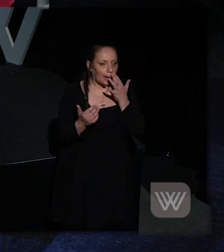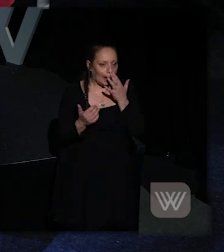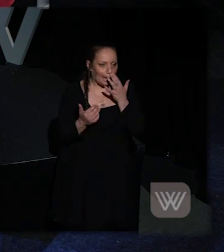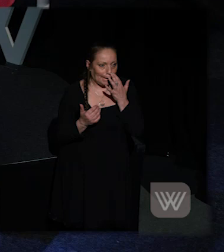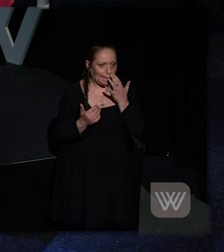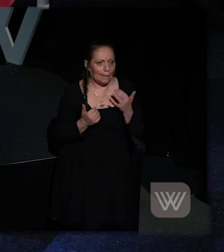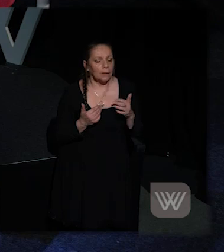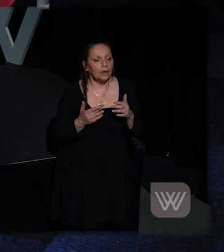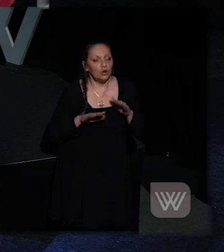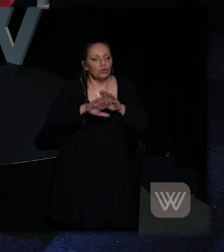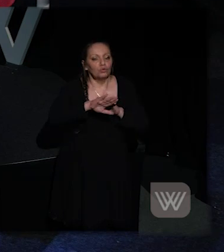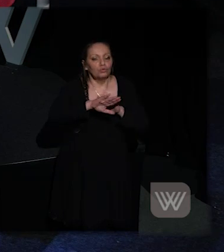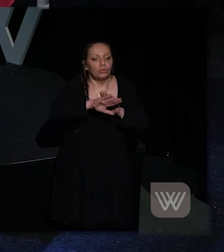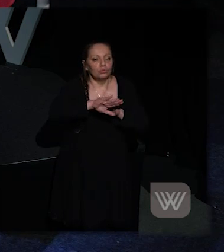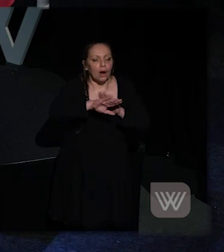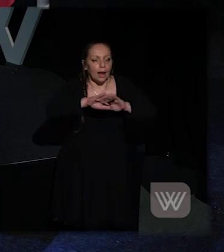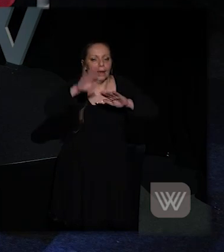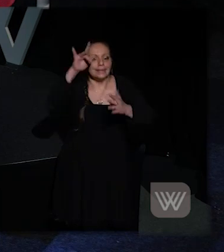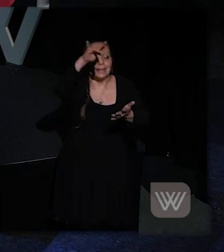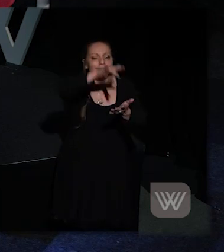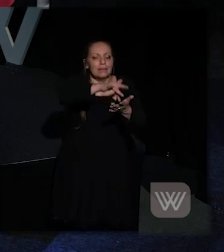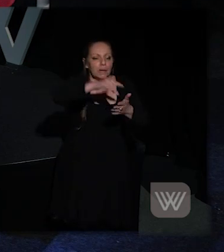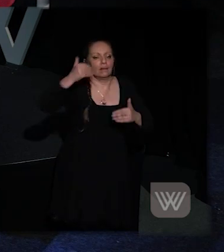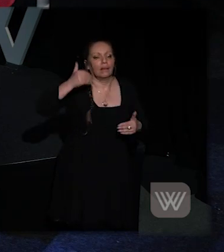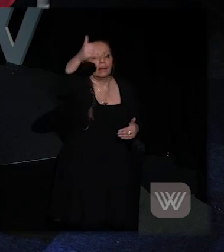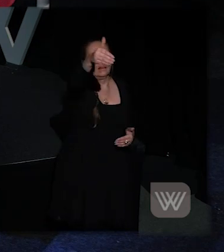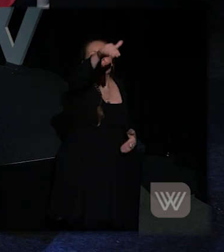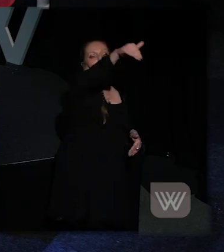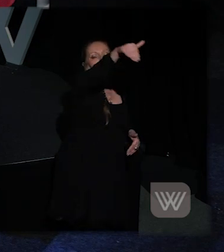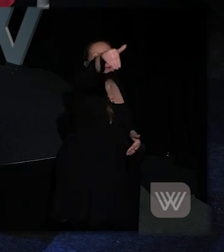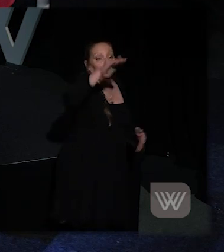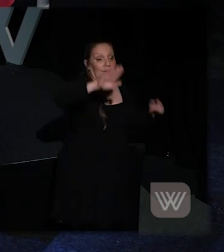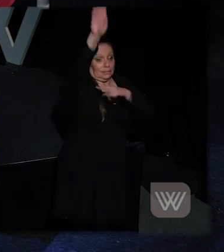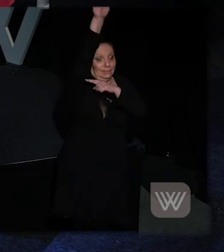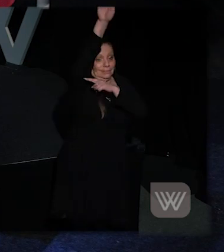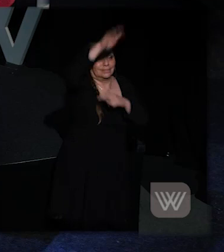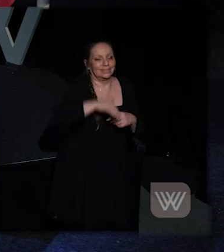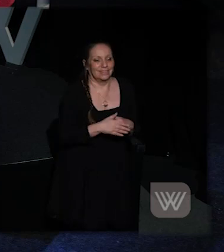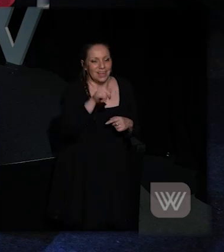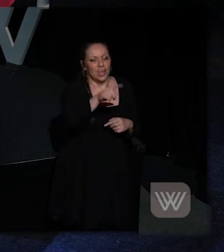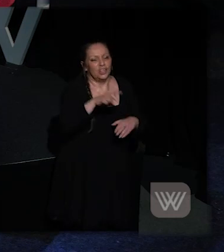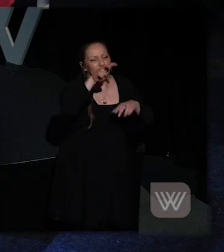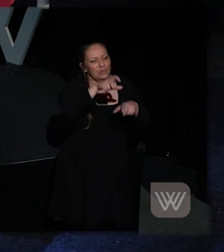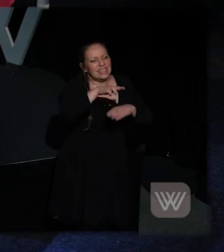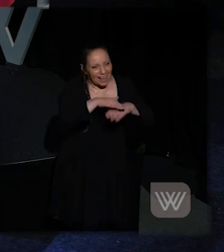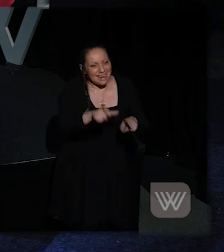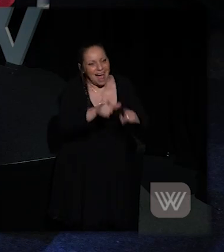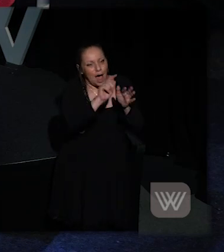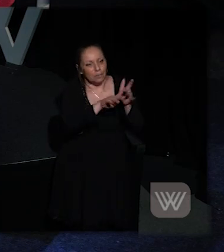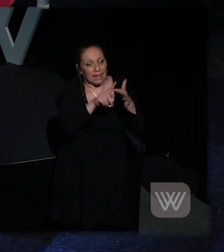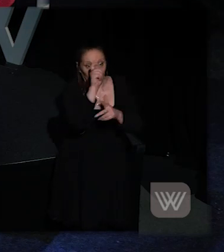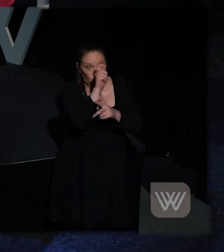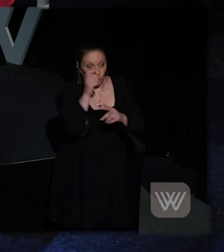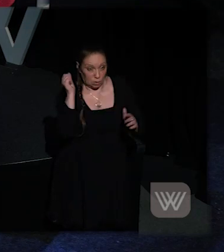to the right-hand side of the room. We've got someone right in the middle of the row towards the back there with their hand up. You sat in a difficult place, but we'll be with you in